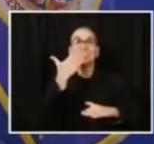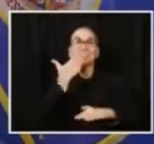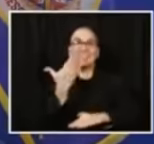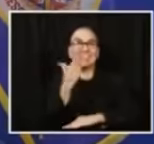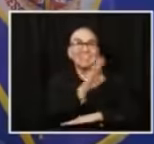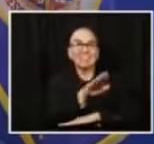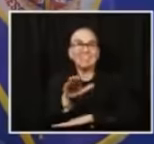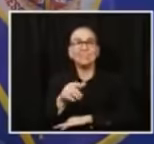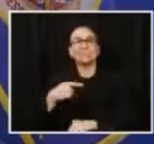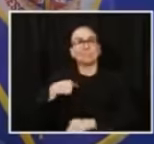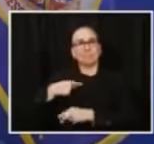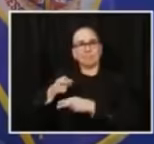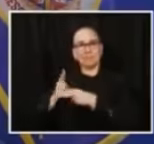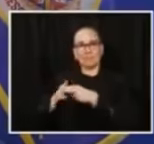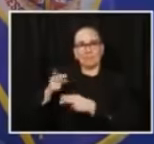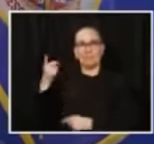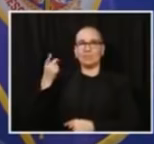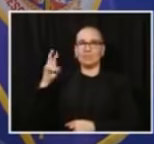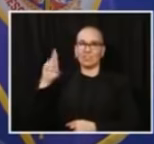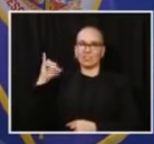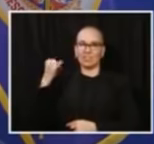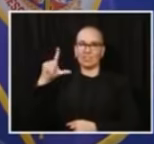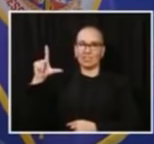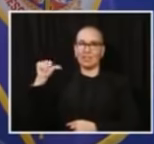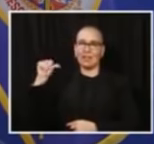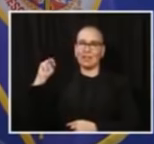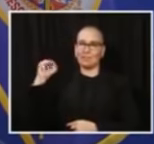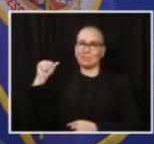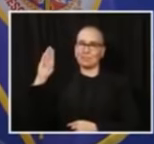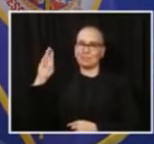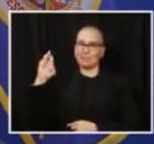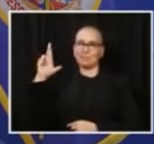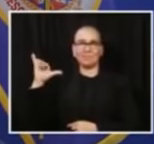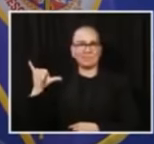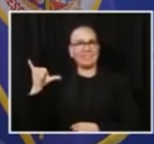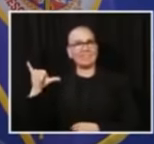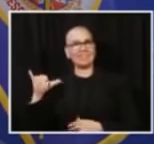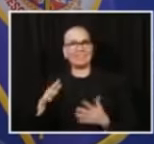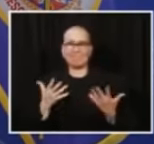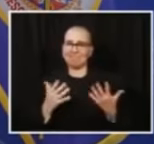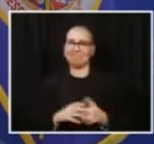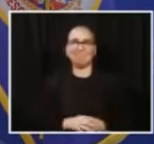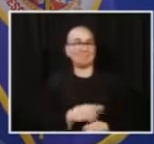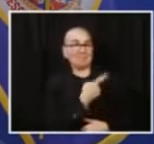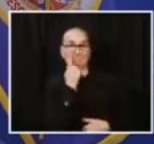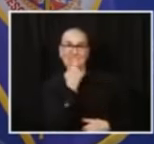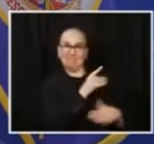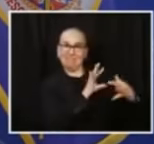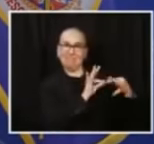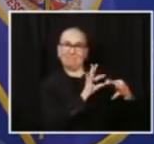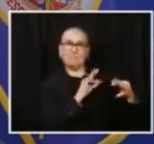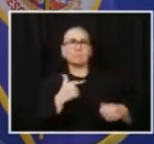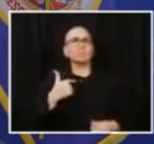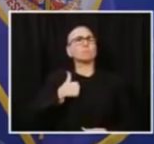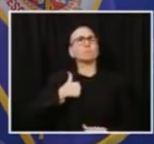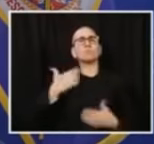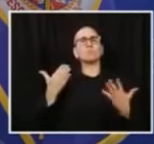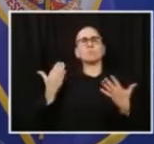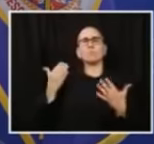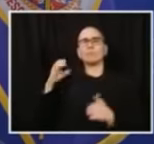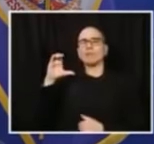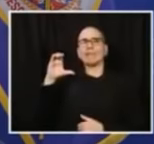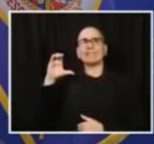is Dr. Jill Amsbury, and as Chris said, I'm a pediatrician at CentraCare in St. Cloud, Minnesota. I